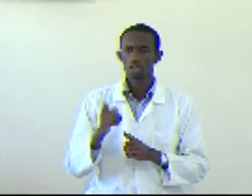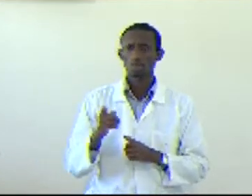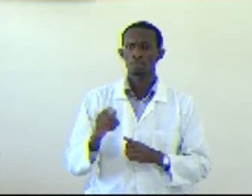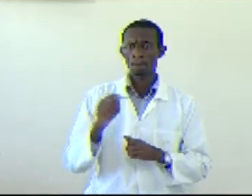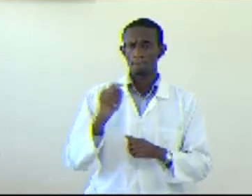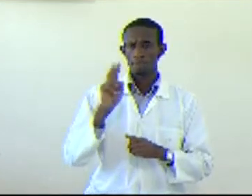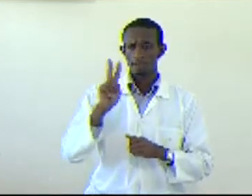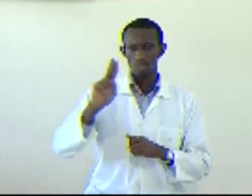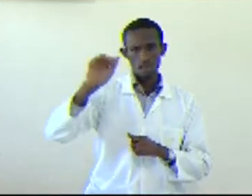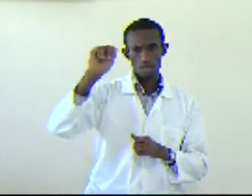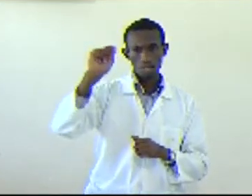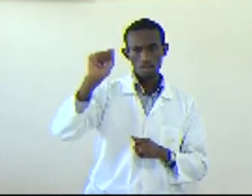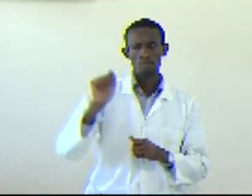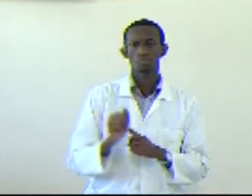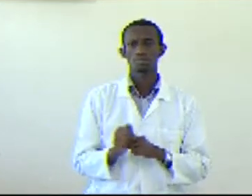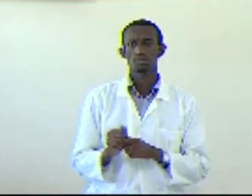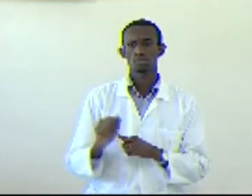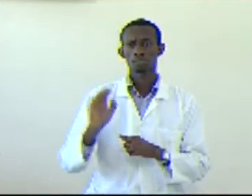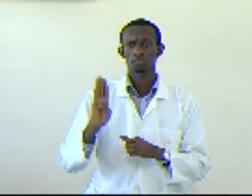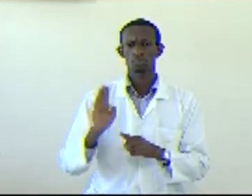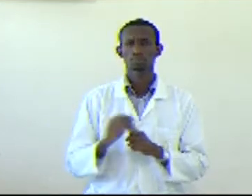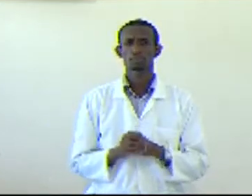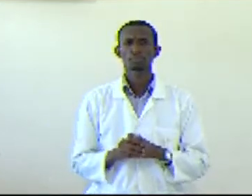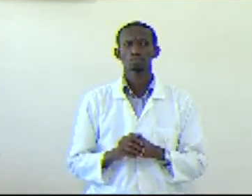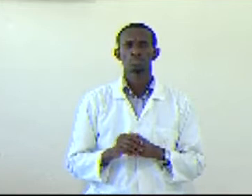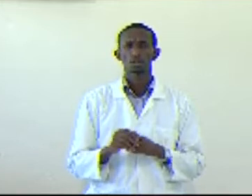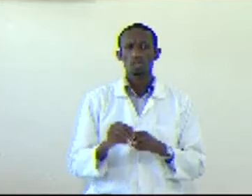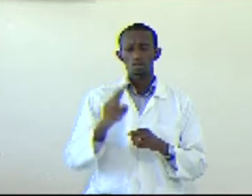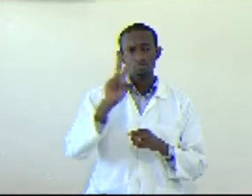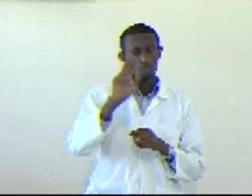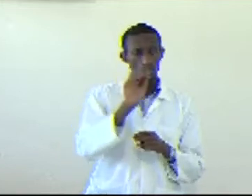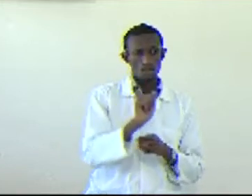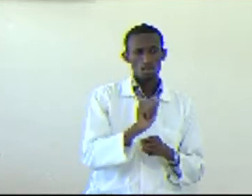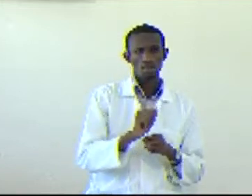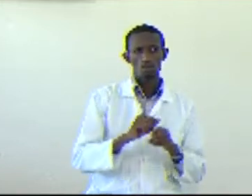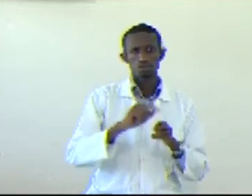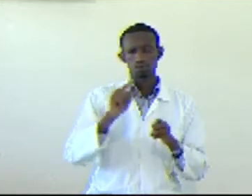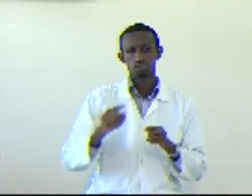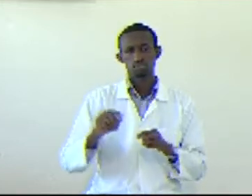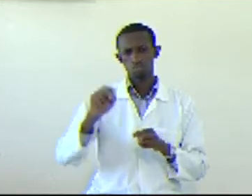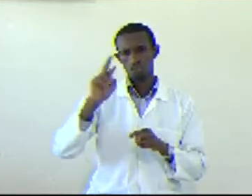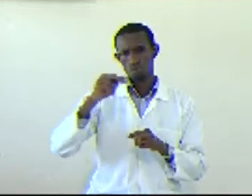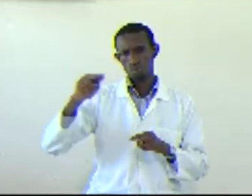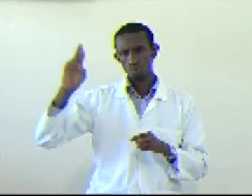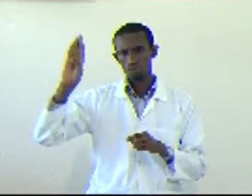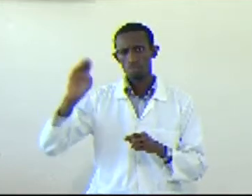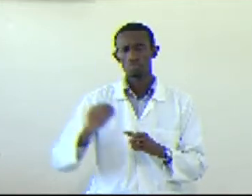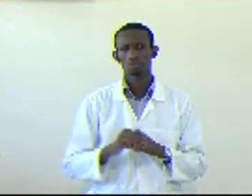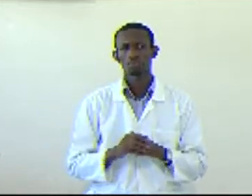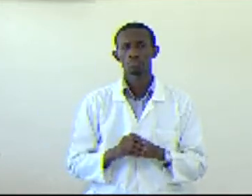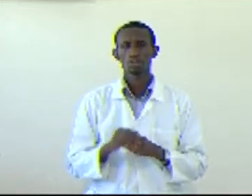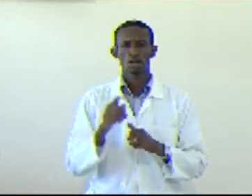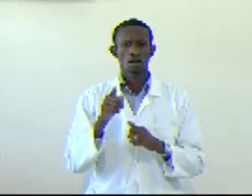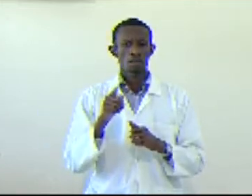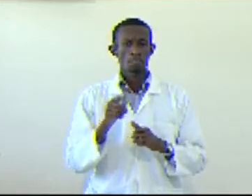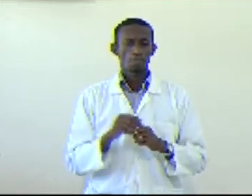VAB, so is approximately equal to L. So if we have from here to this point, we have L,